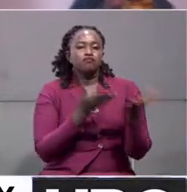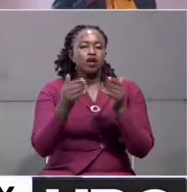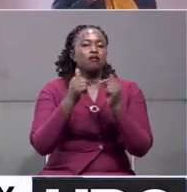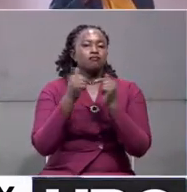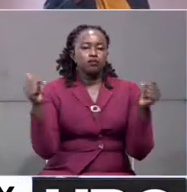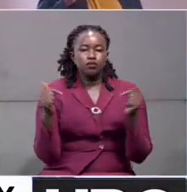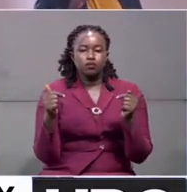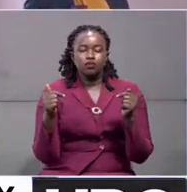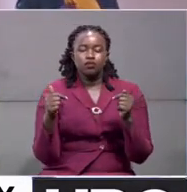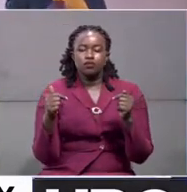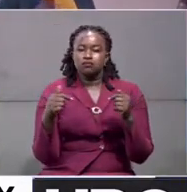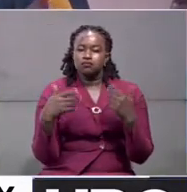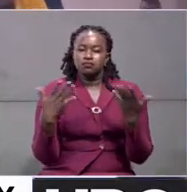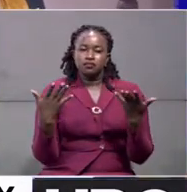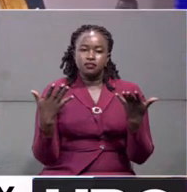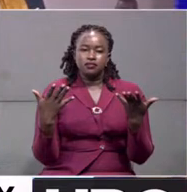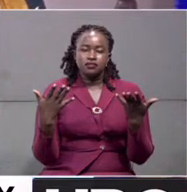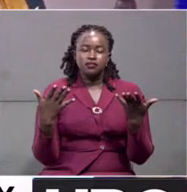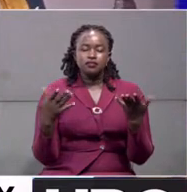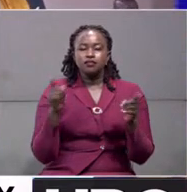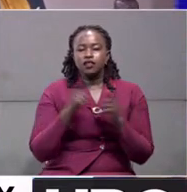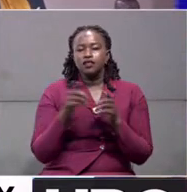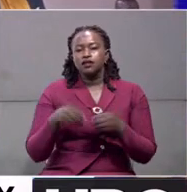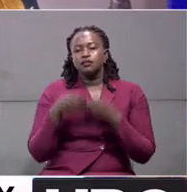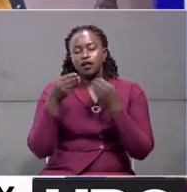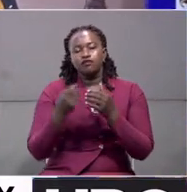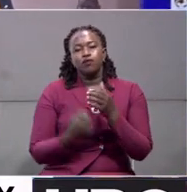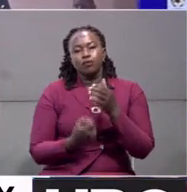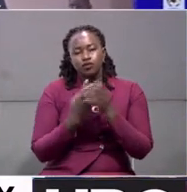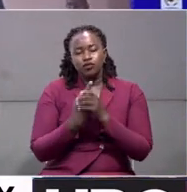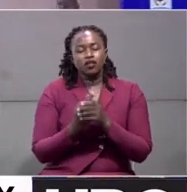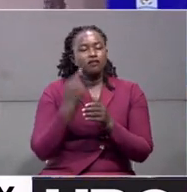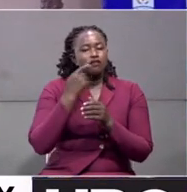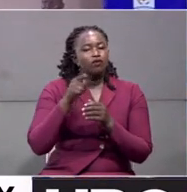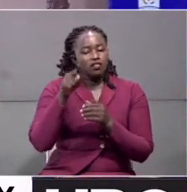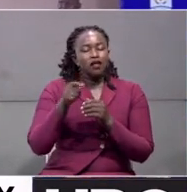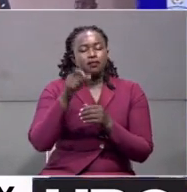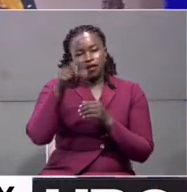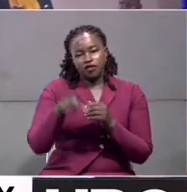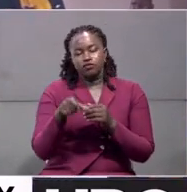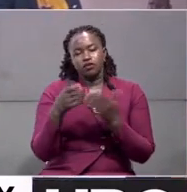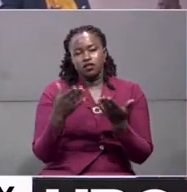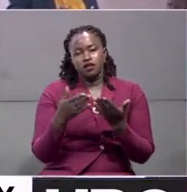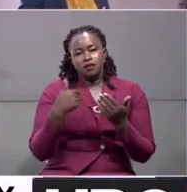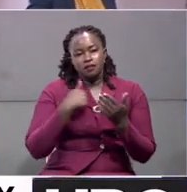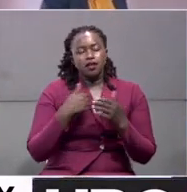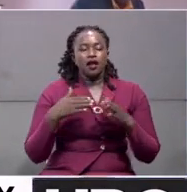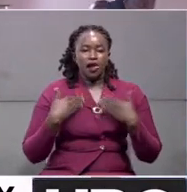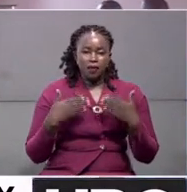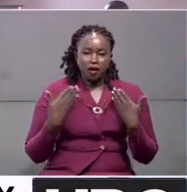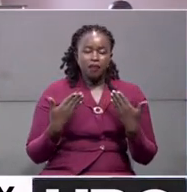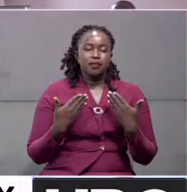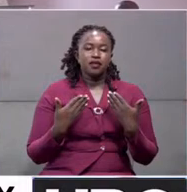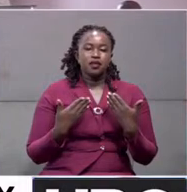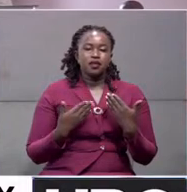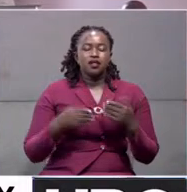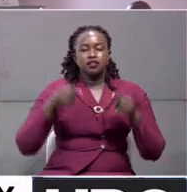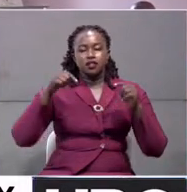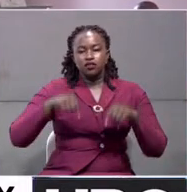objection, it gives an opportunity for that person to be heard. I'm happy that